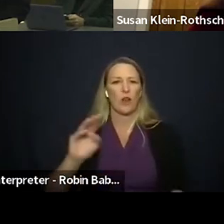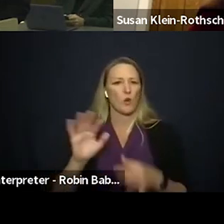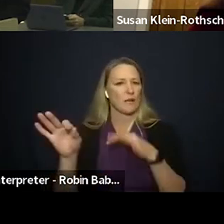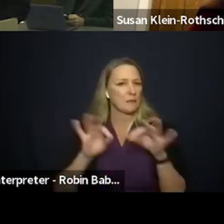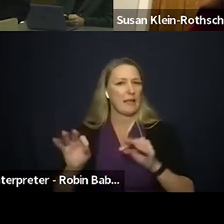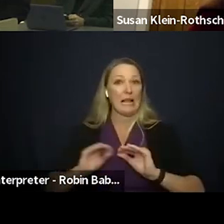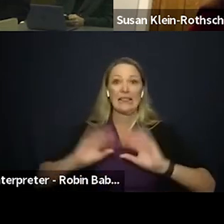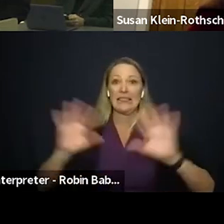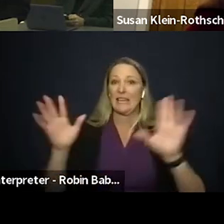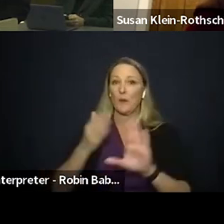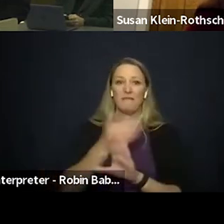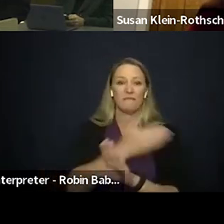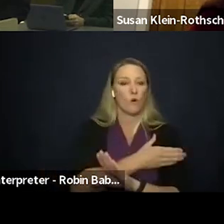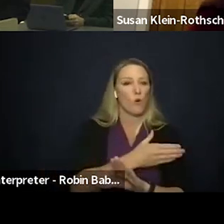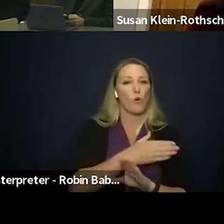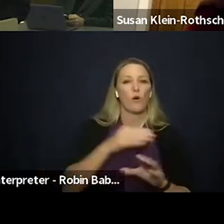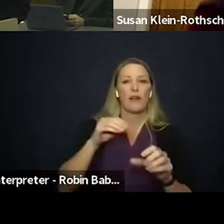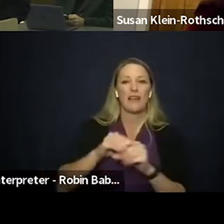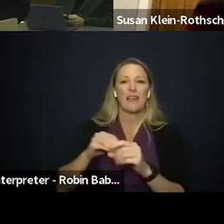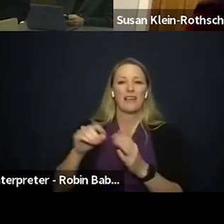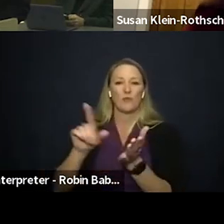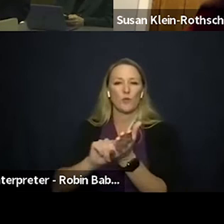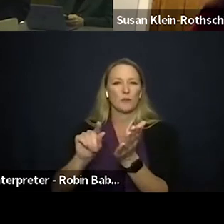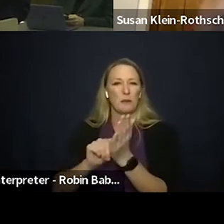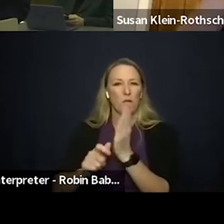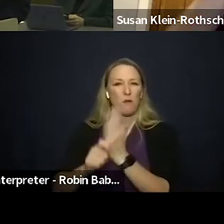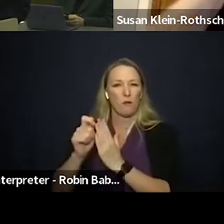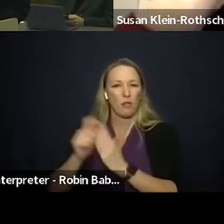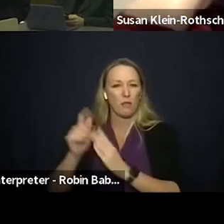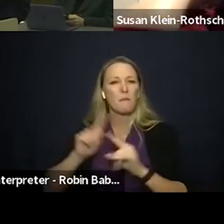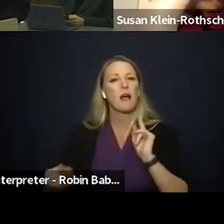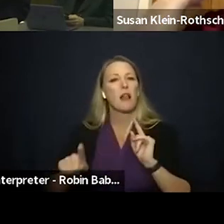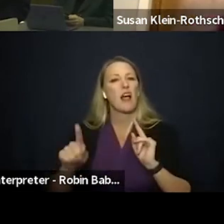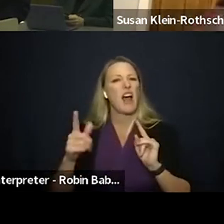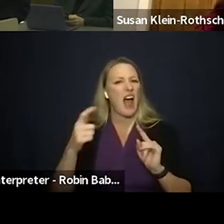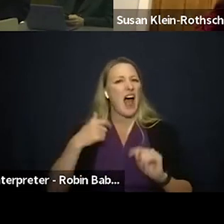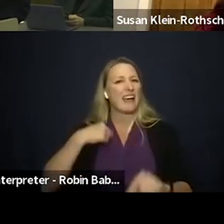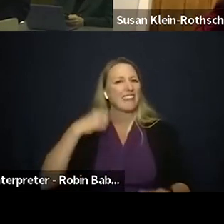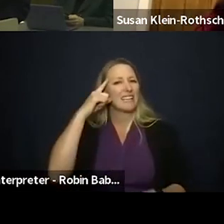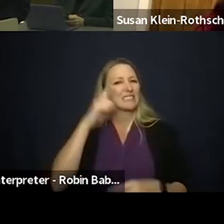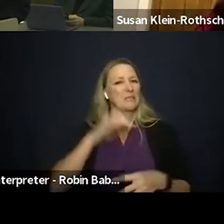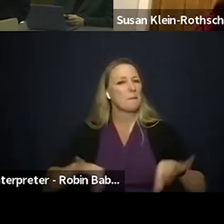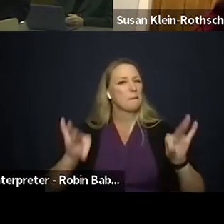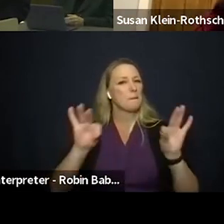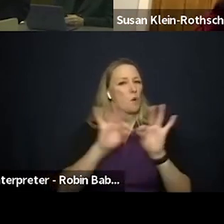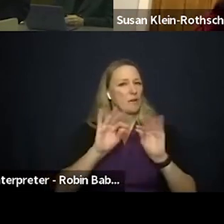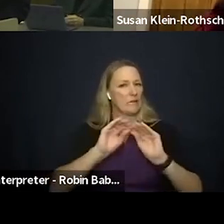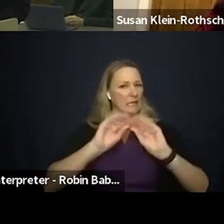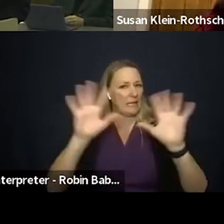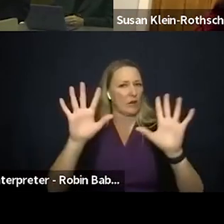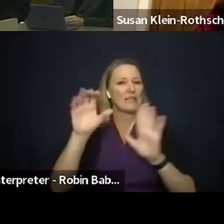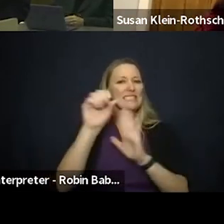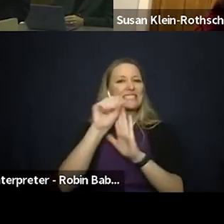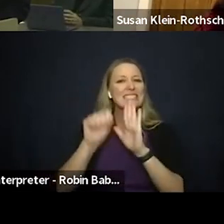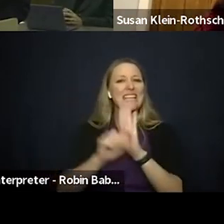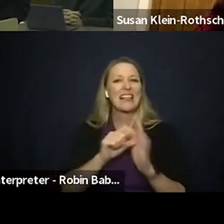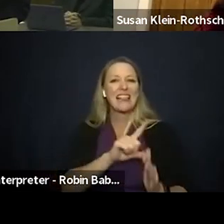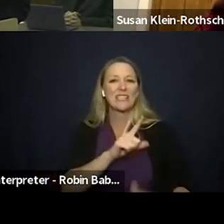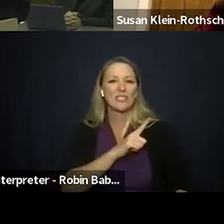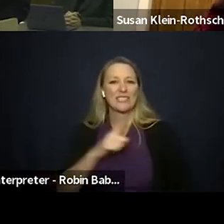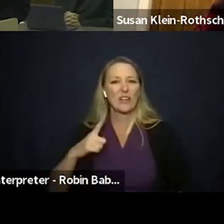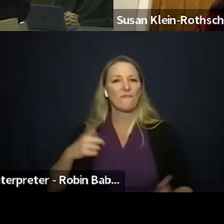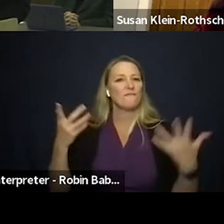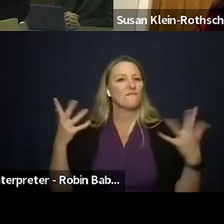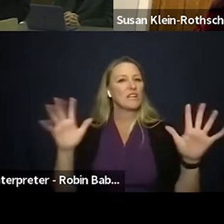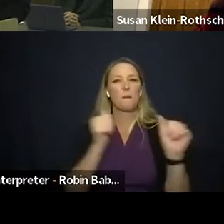clearly in the montecito journal but i do think it bears repeating that this state legislature passed a law that does